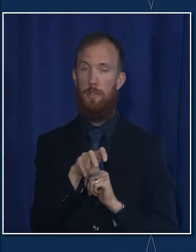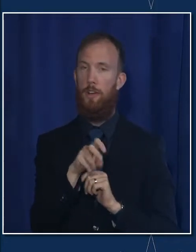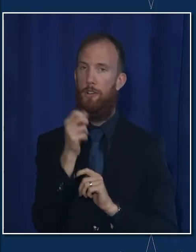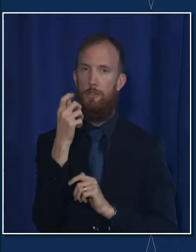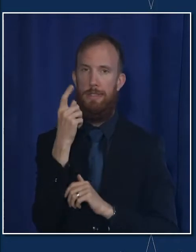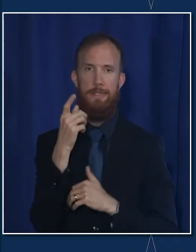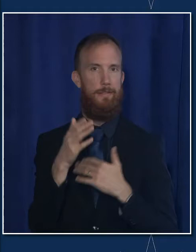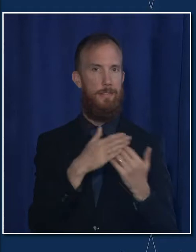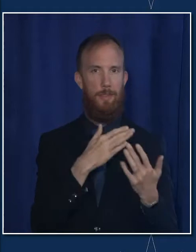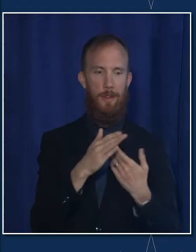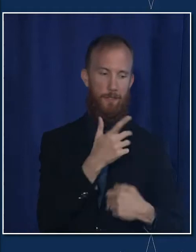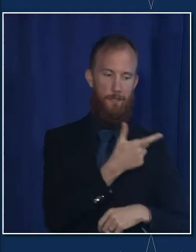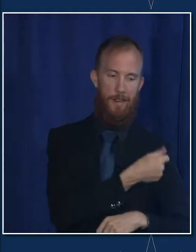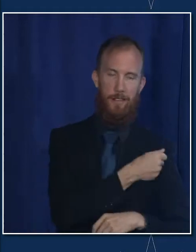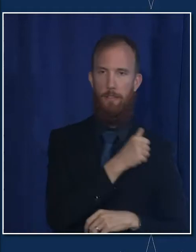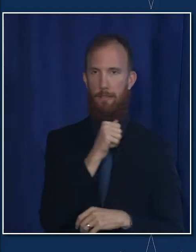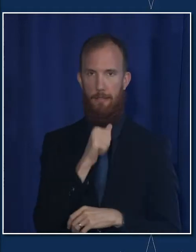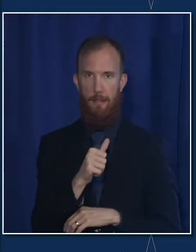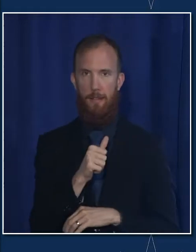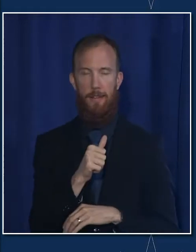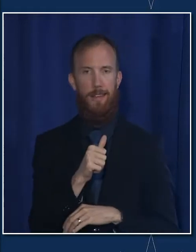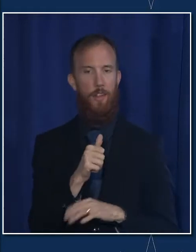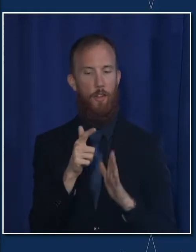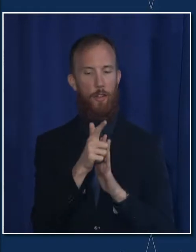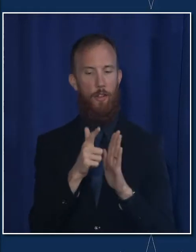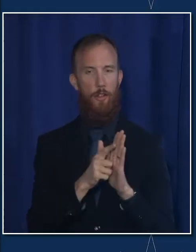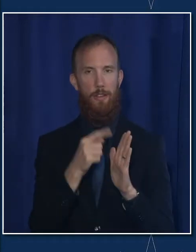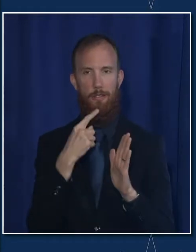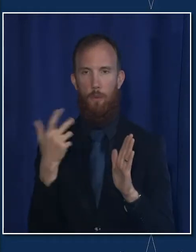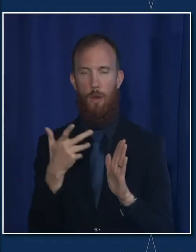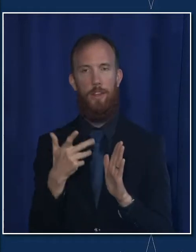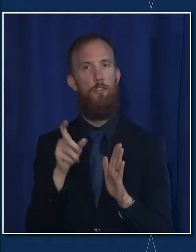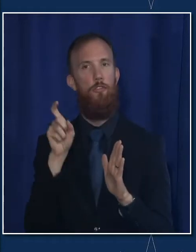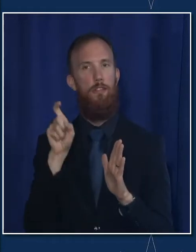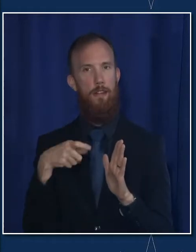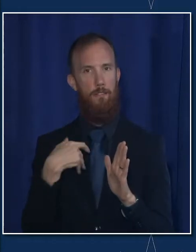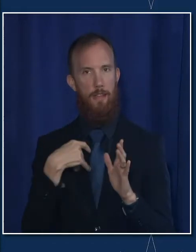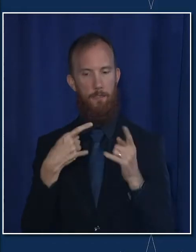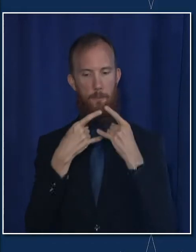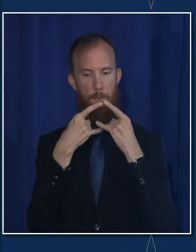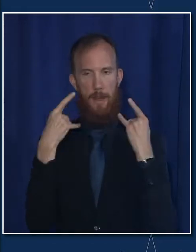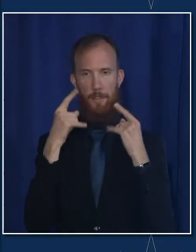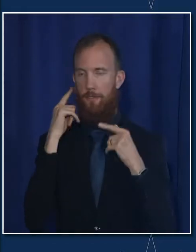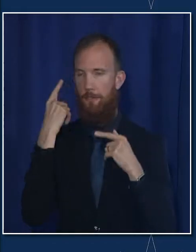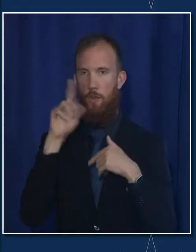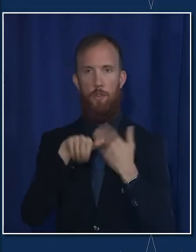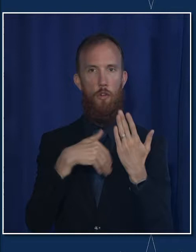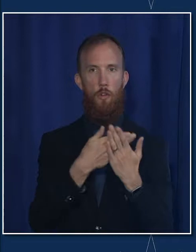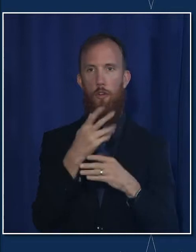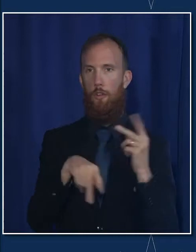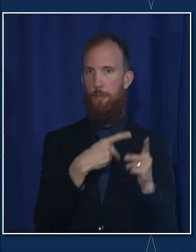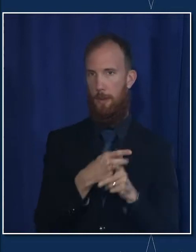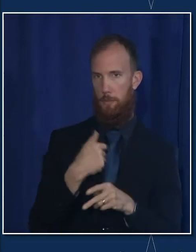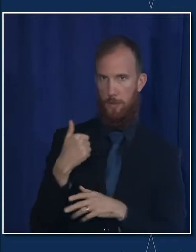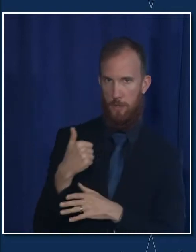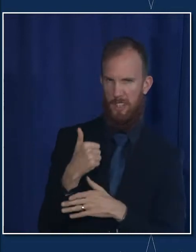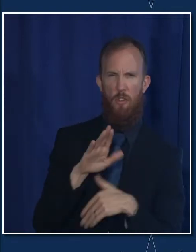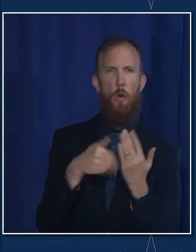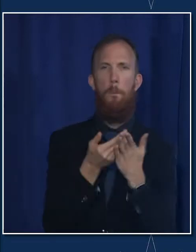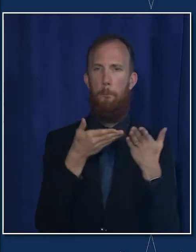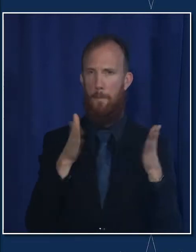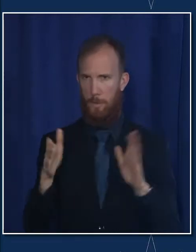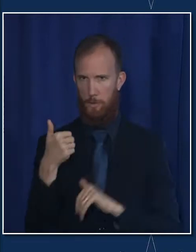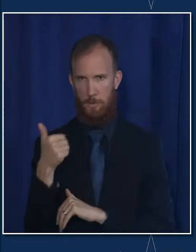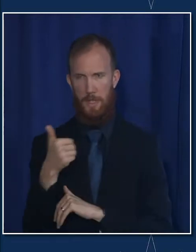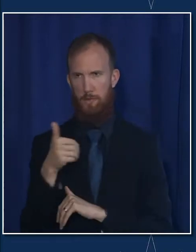of your vaccination status, by law, you must wear a mask on all forms of transportation, public transportation nationwide, and